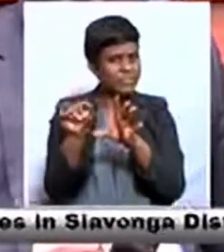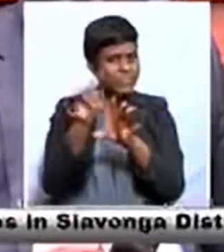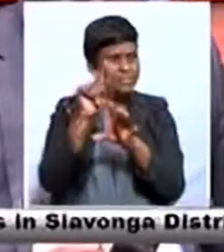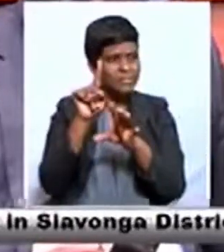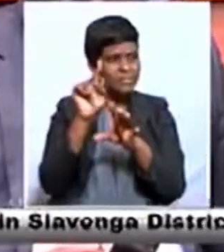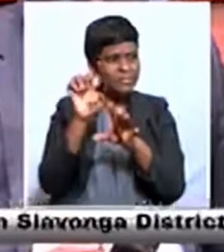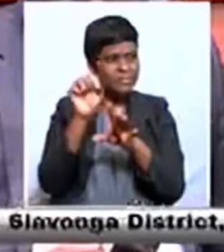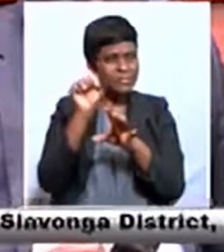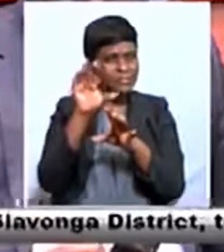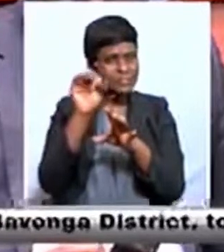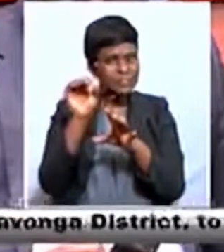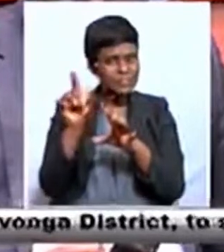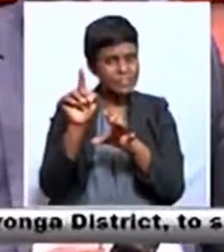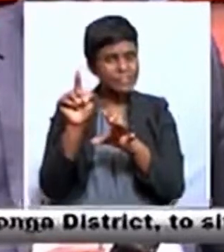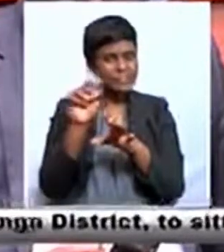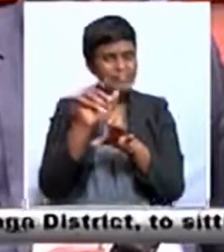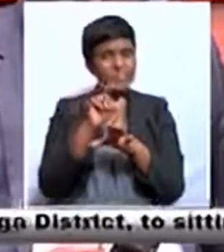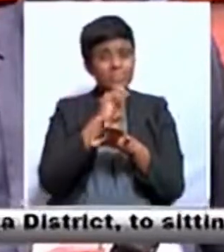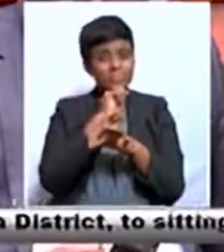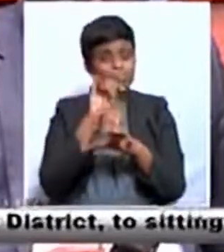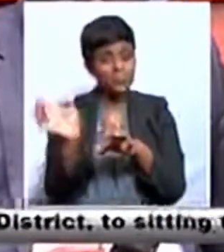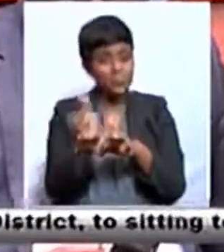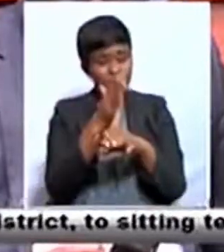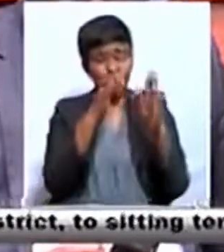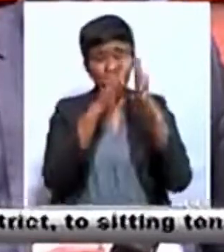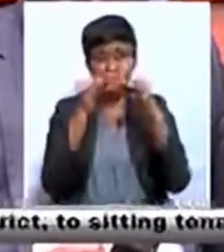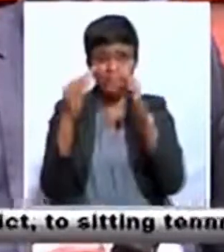owns those housing units.